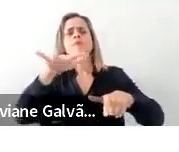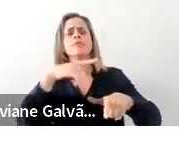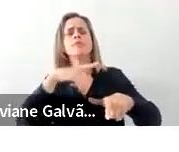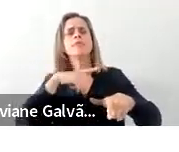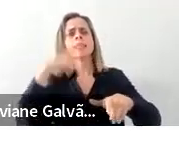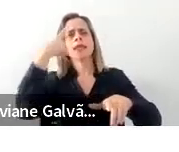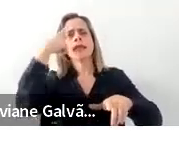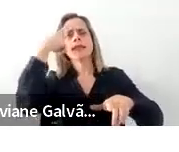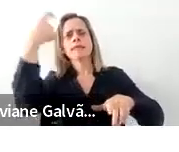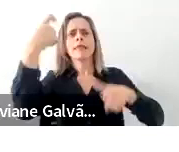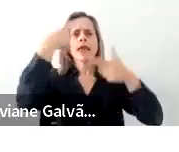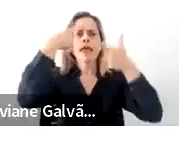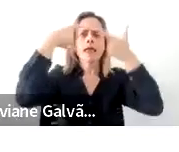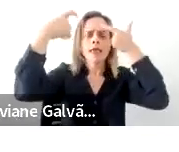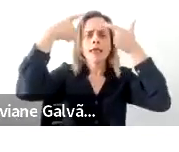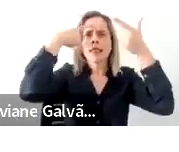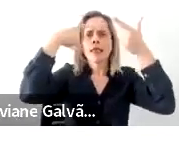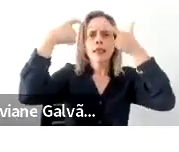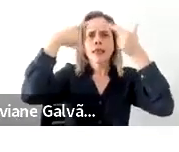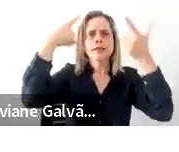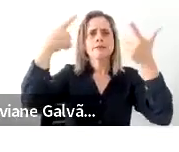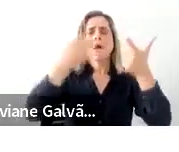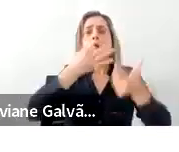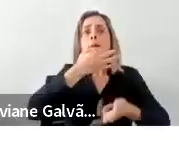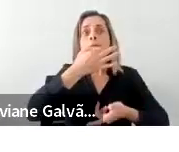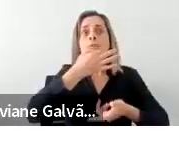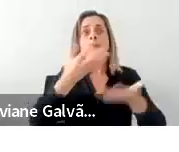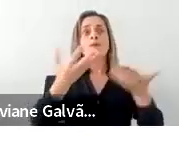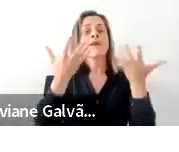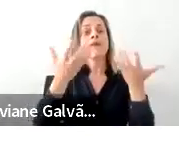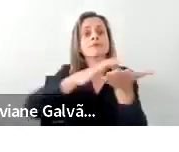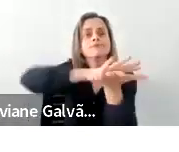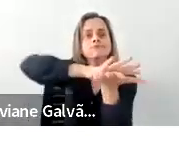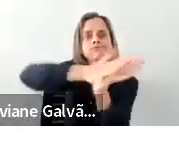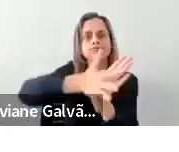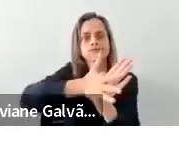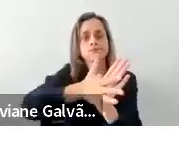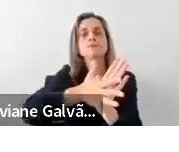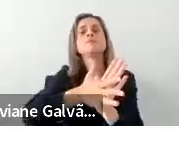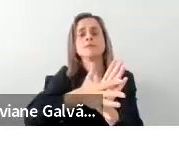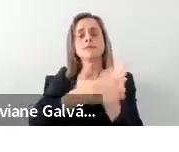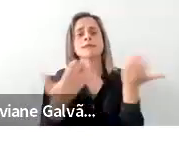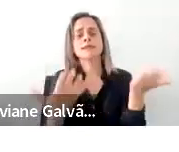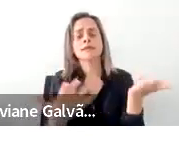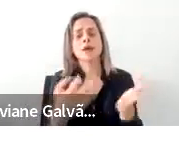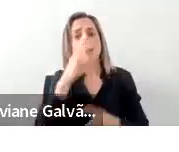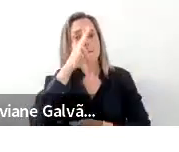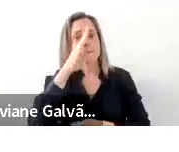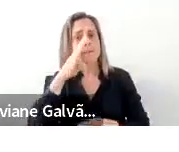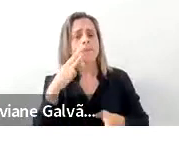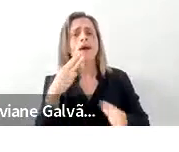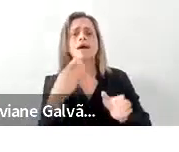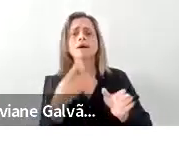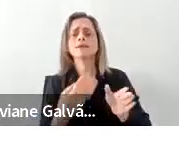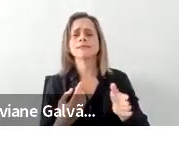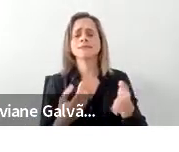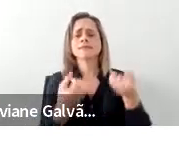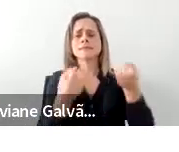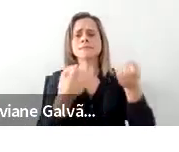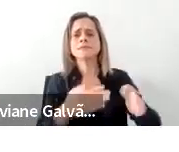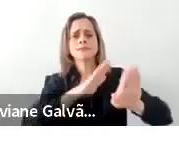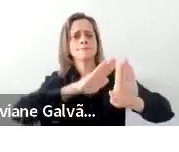unveiling the workings of a system which their own theoretical constructions